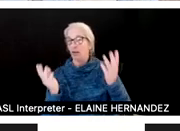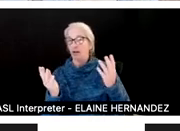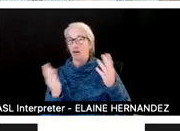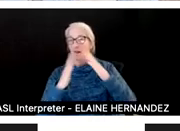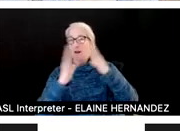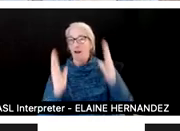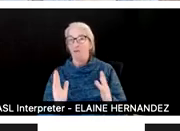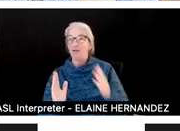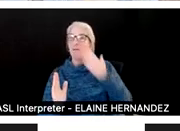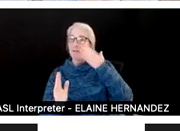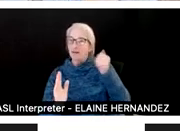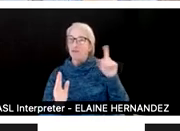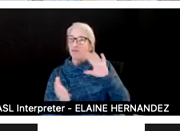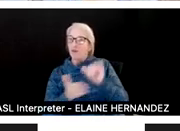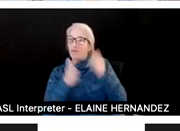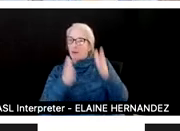person's birthplace,